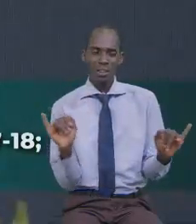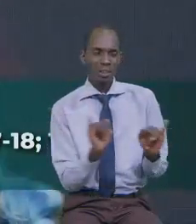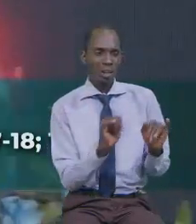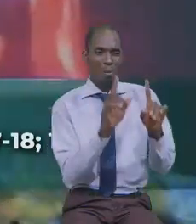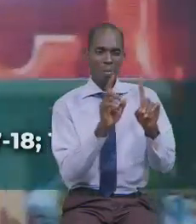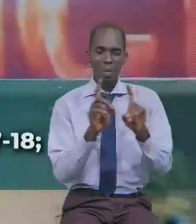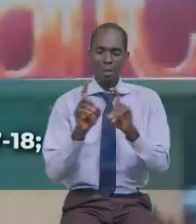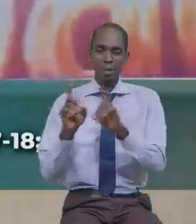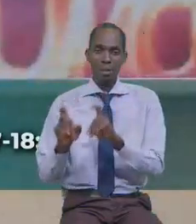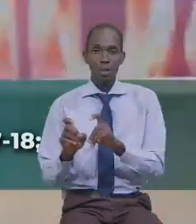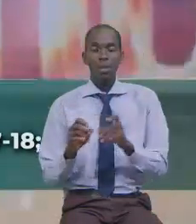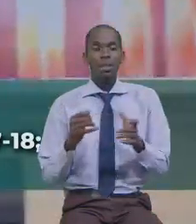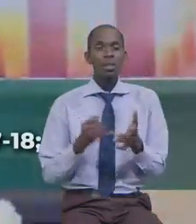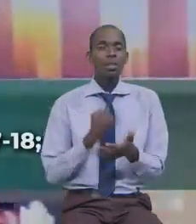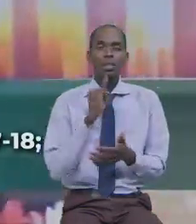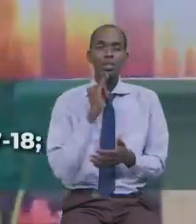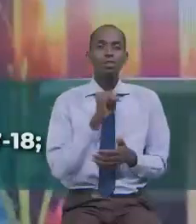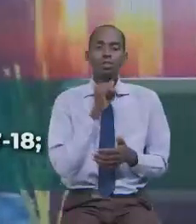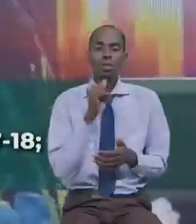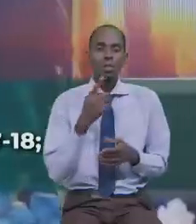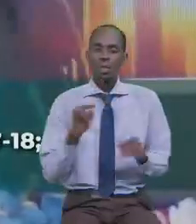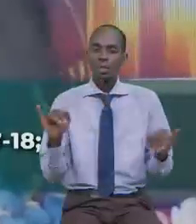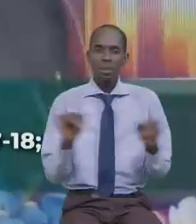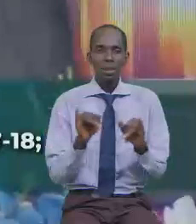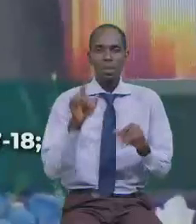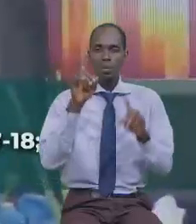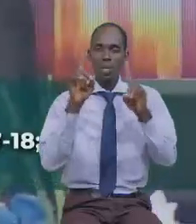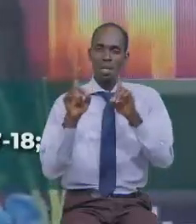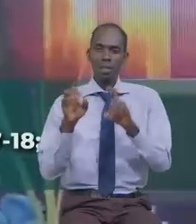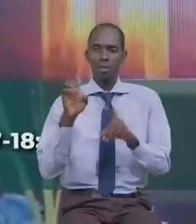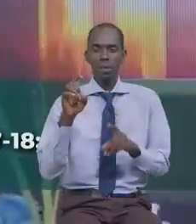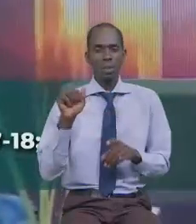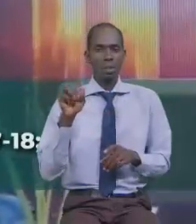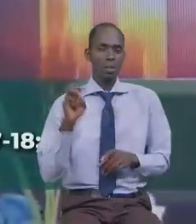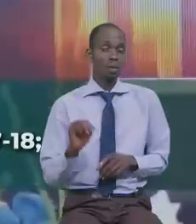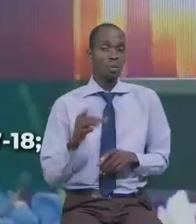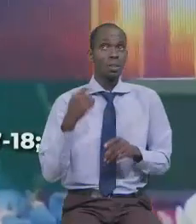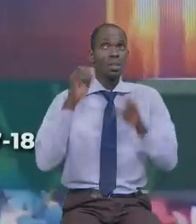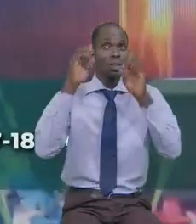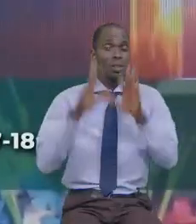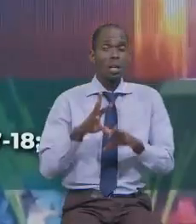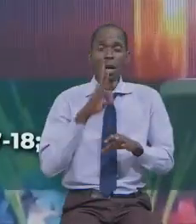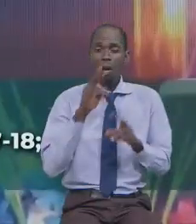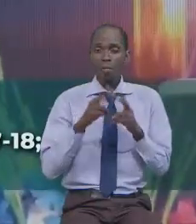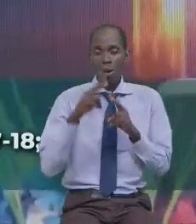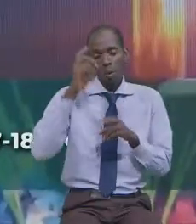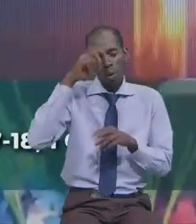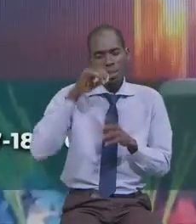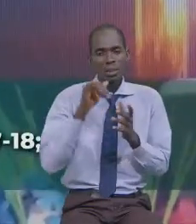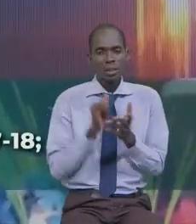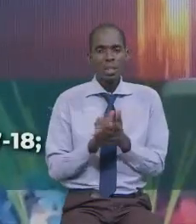not the same exam. Our teachers are so wise that they only provide